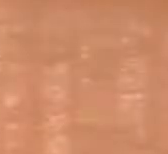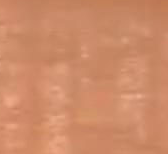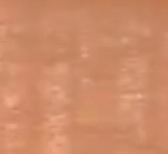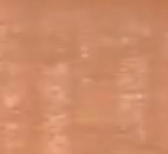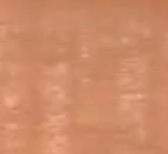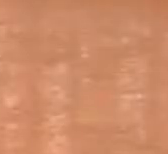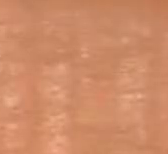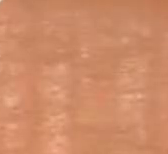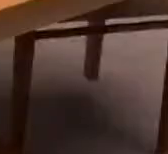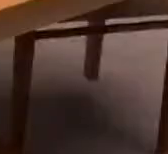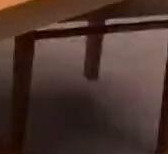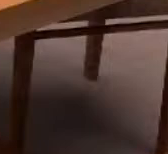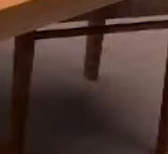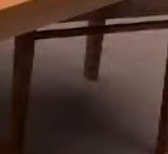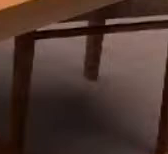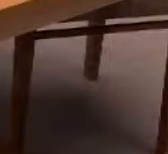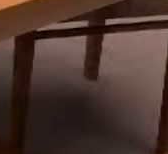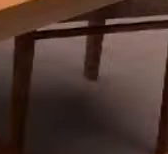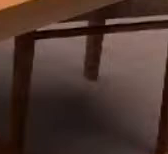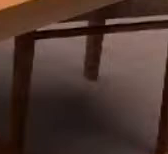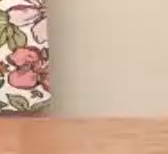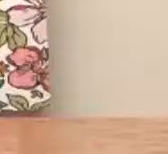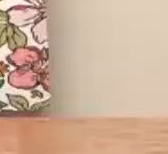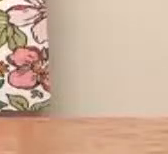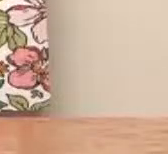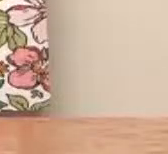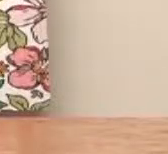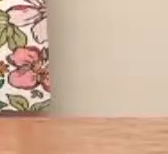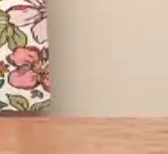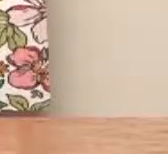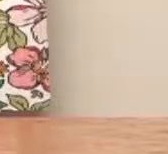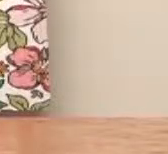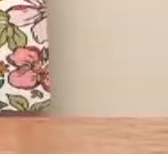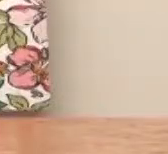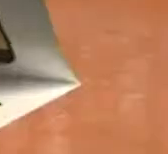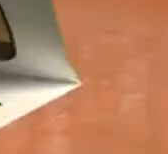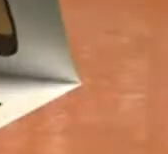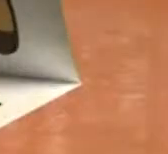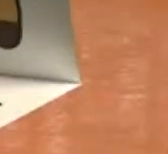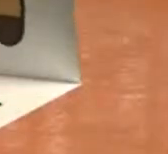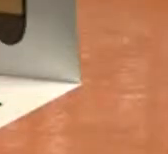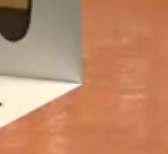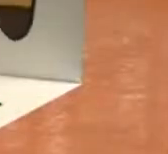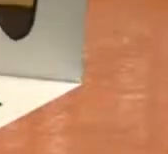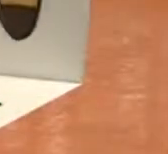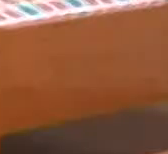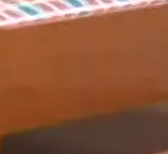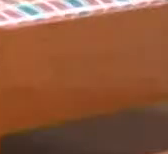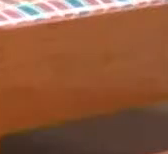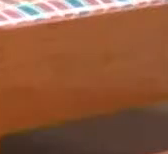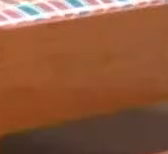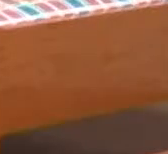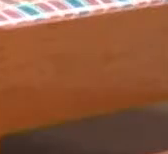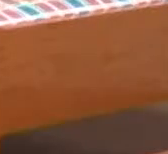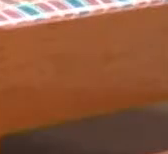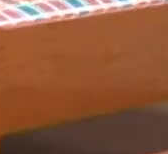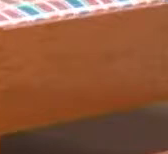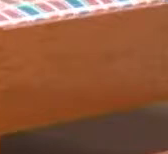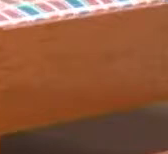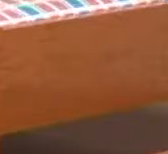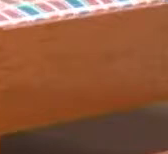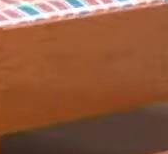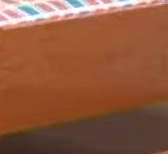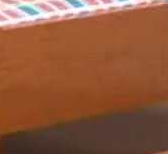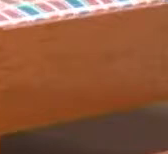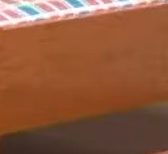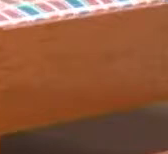Malaria ni ugonjwa hatari sana unaoua watu wengi hapa Kenya. Japo kuko na corona, hatari ya malaria bado iko. Mtoto huyu alikuwa na joto